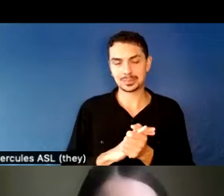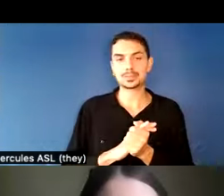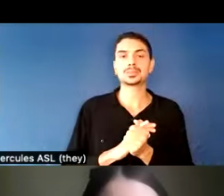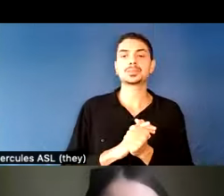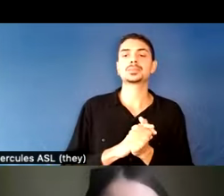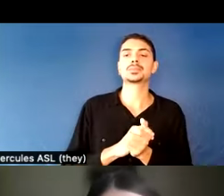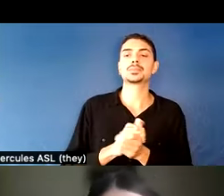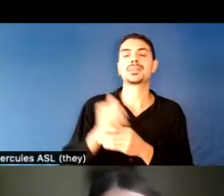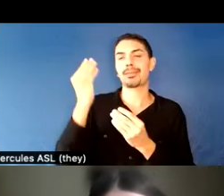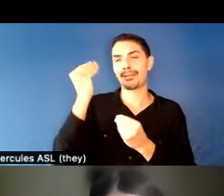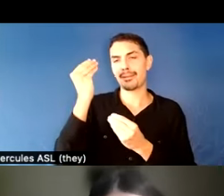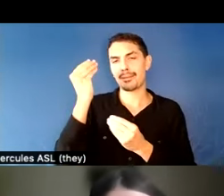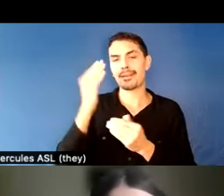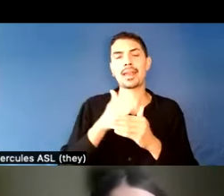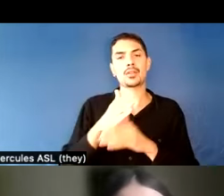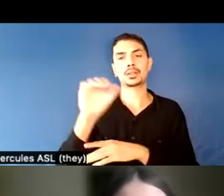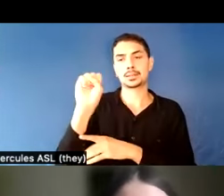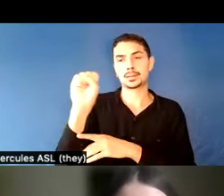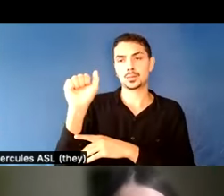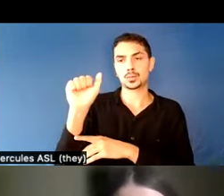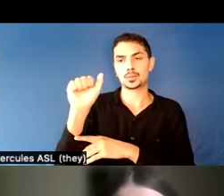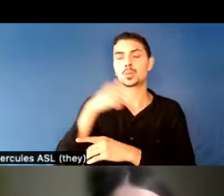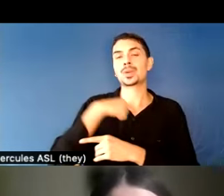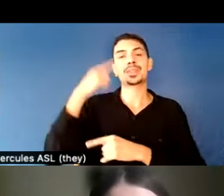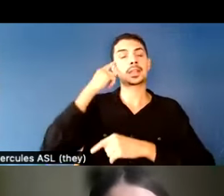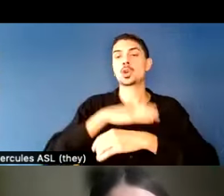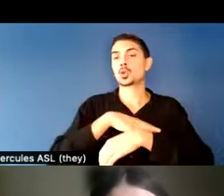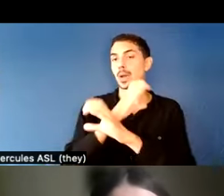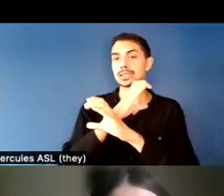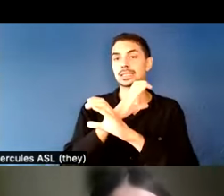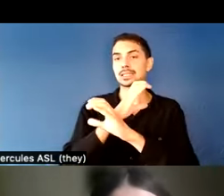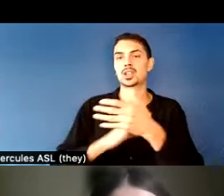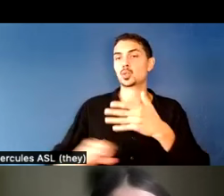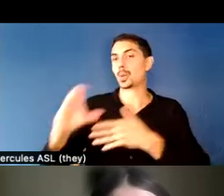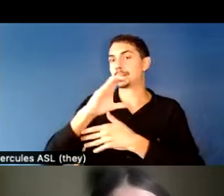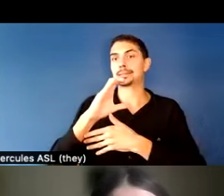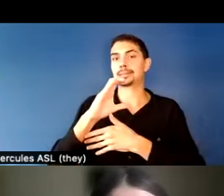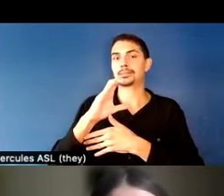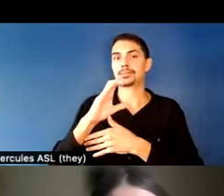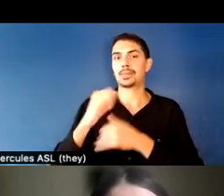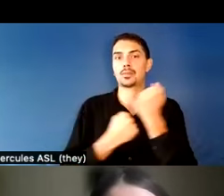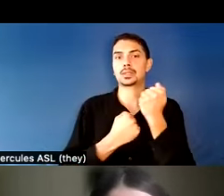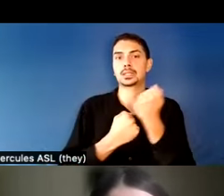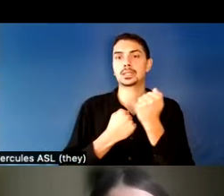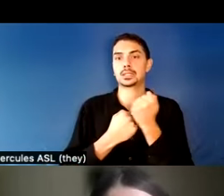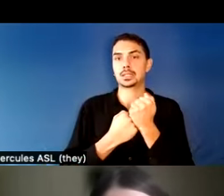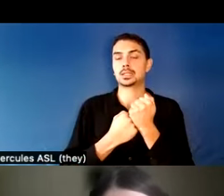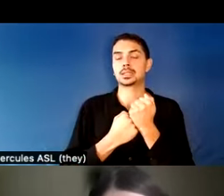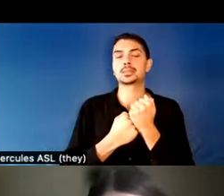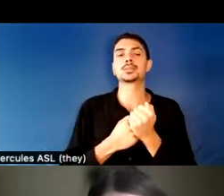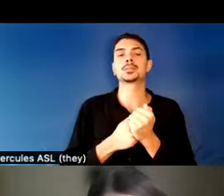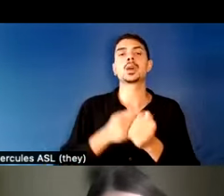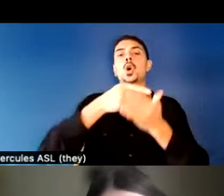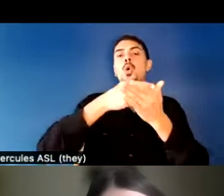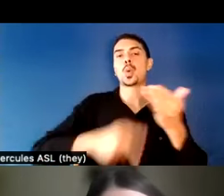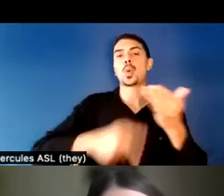thinking about, you know, after a sexual assault, so we're thinking crisis advocacy, you know, at this point, what external supports do